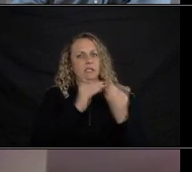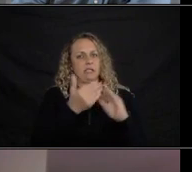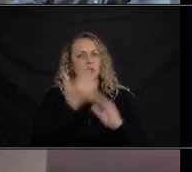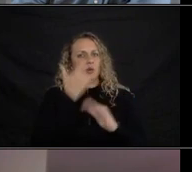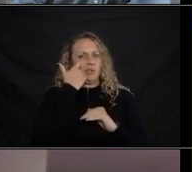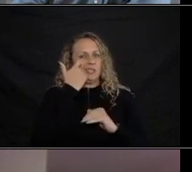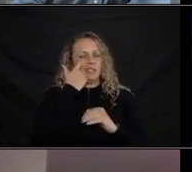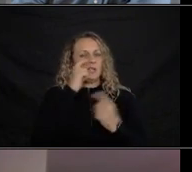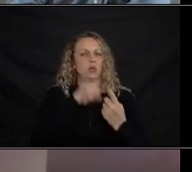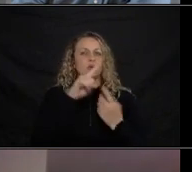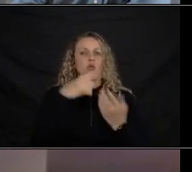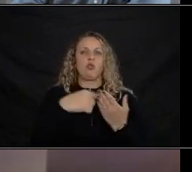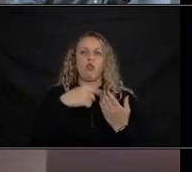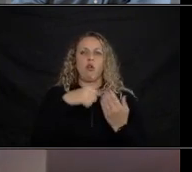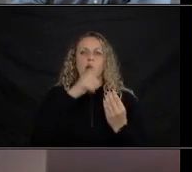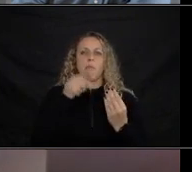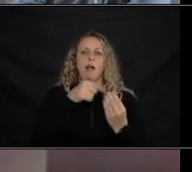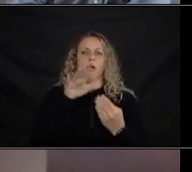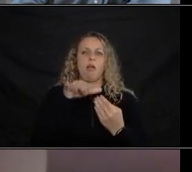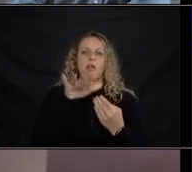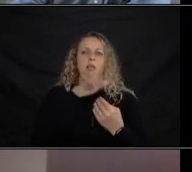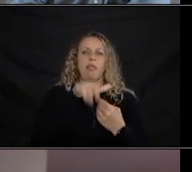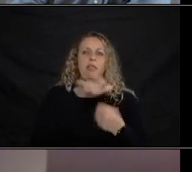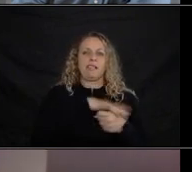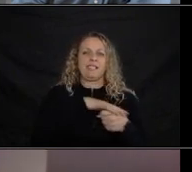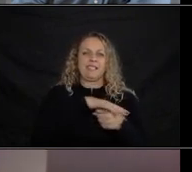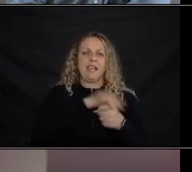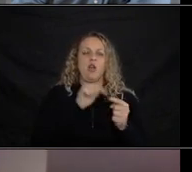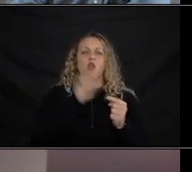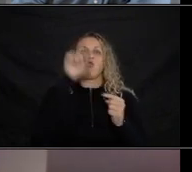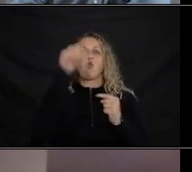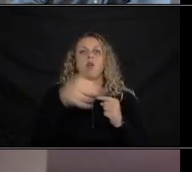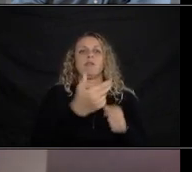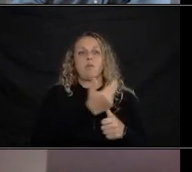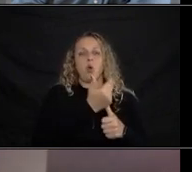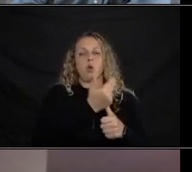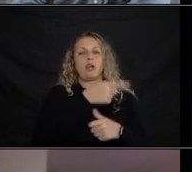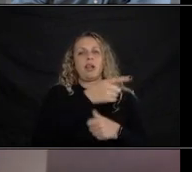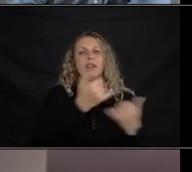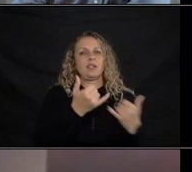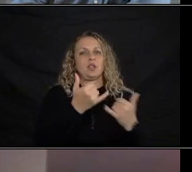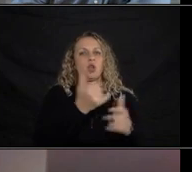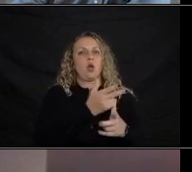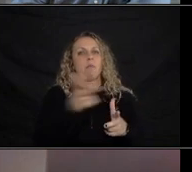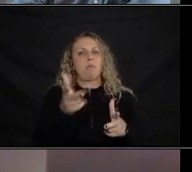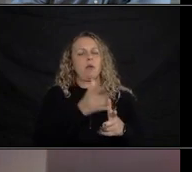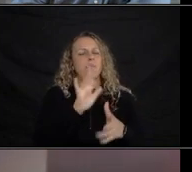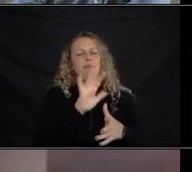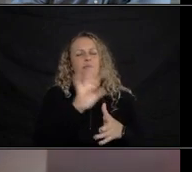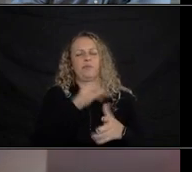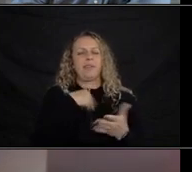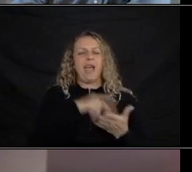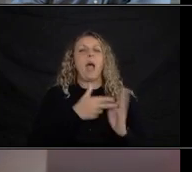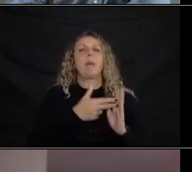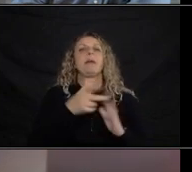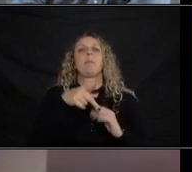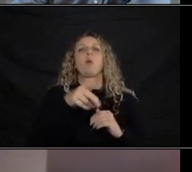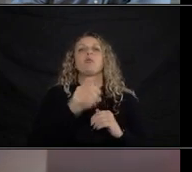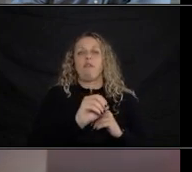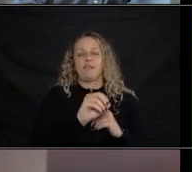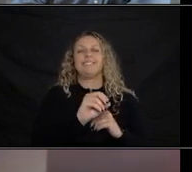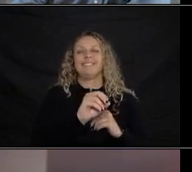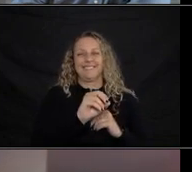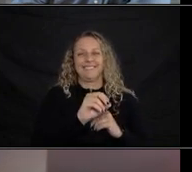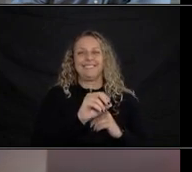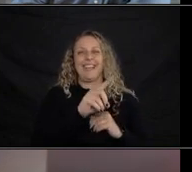recently to talk about the site across from the hotel, which is the current parking, the current post office and our